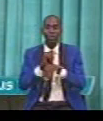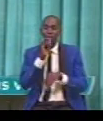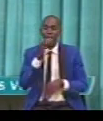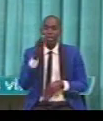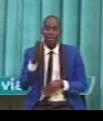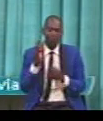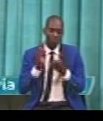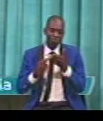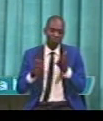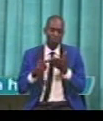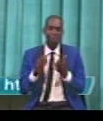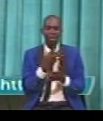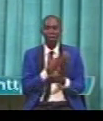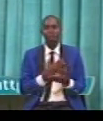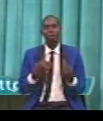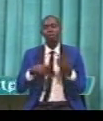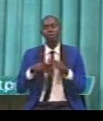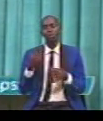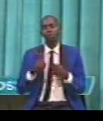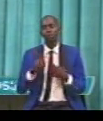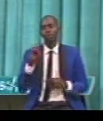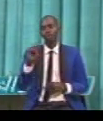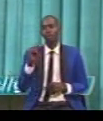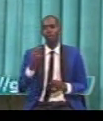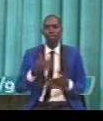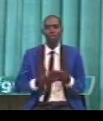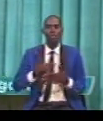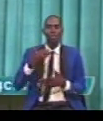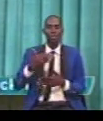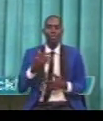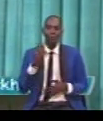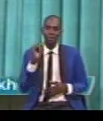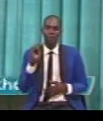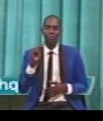and come out and testify. The next testimony.